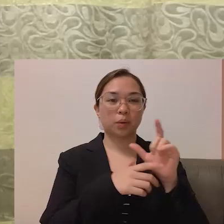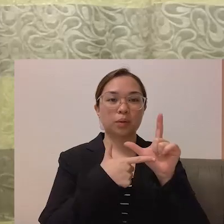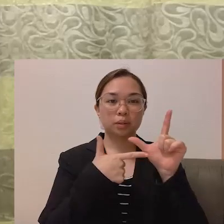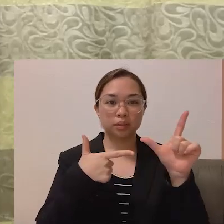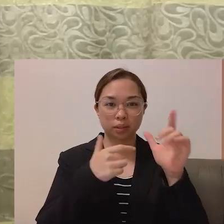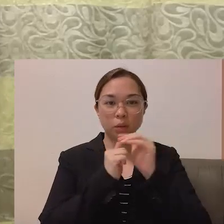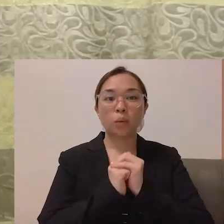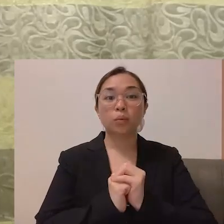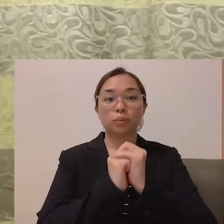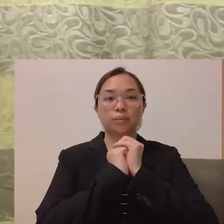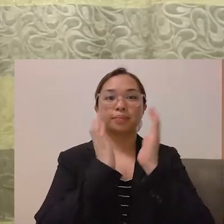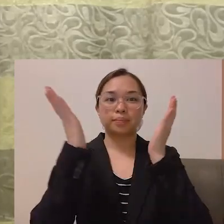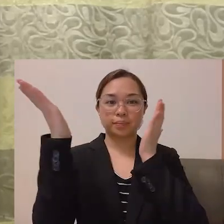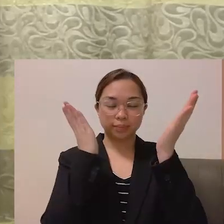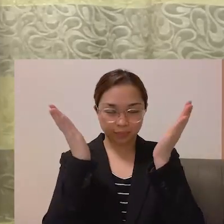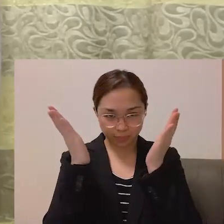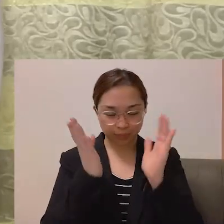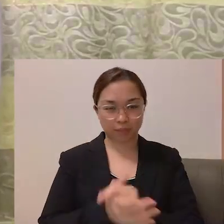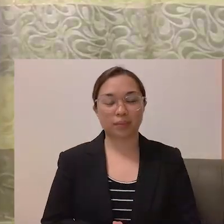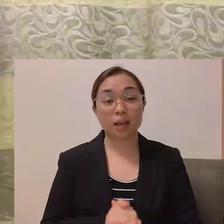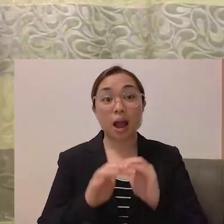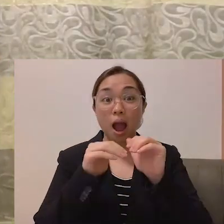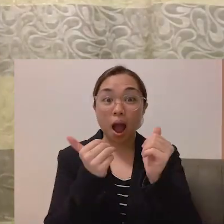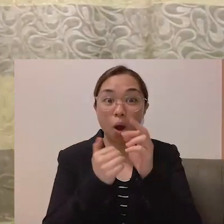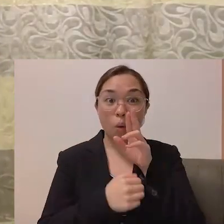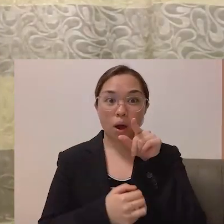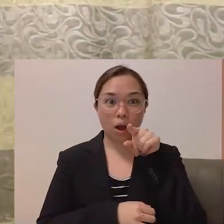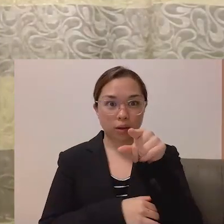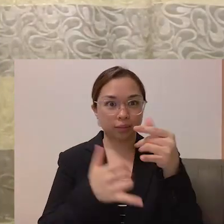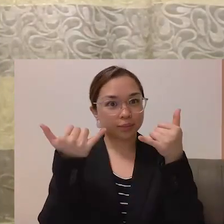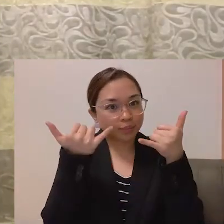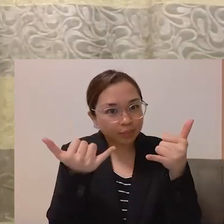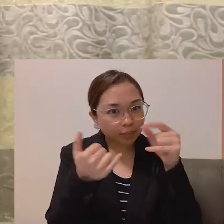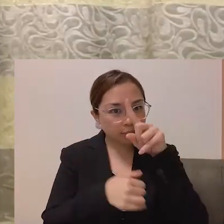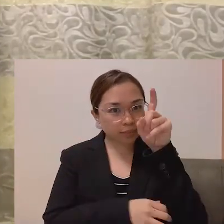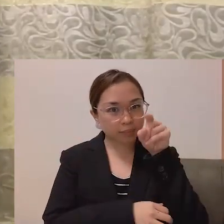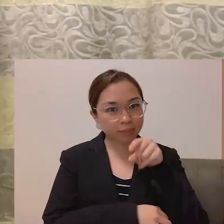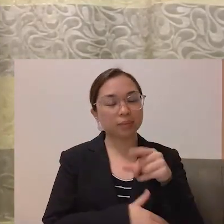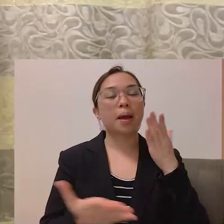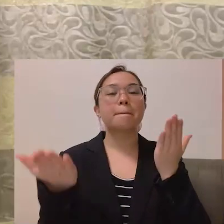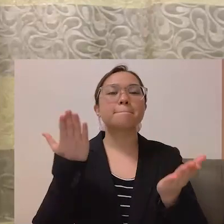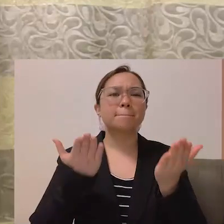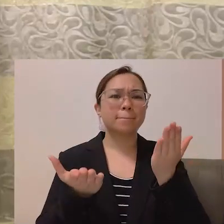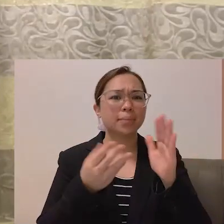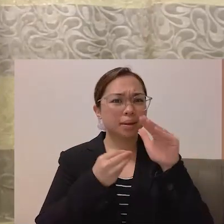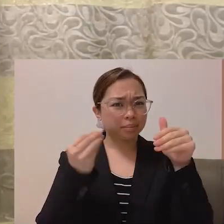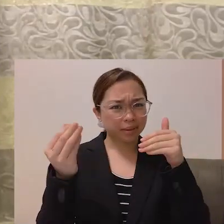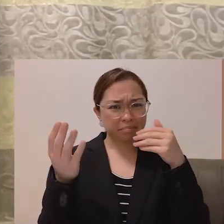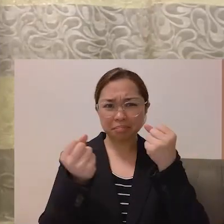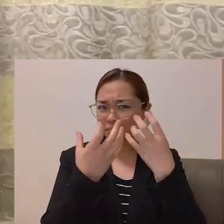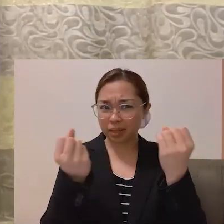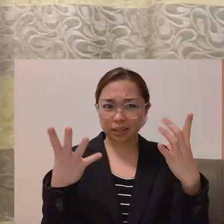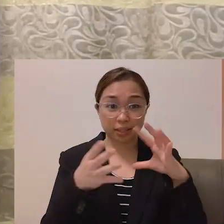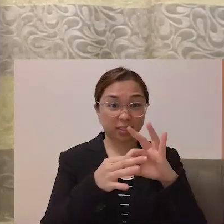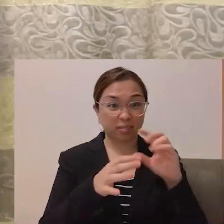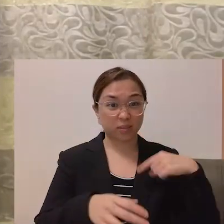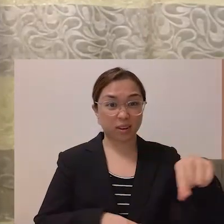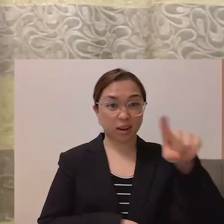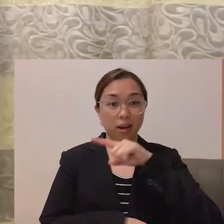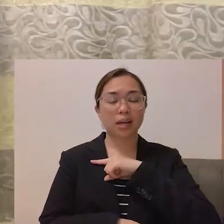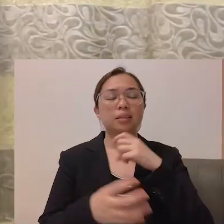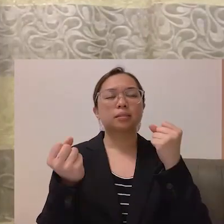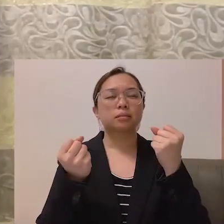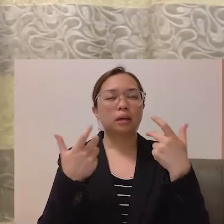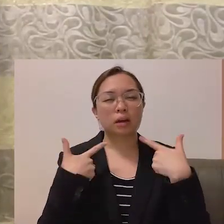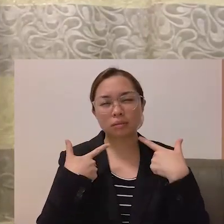worship service. How are you today? Marahil marami sa atin ay may mga bitbit pang isipin na talalahanin sa mga puso